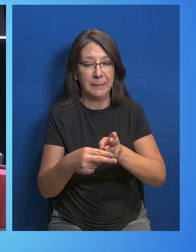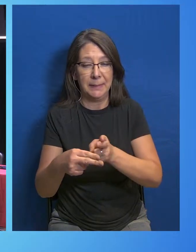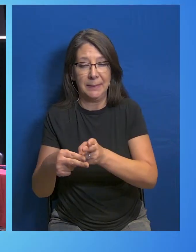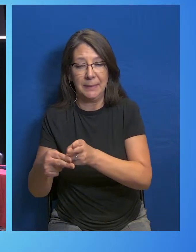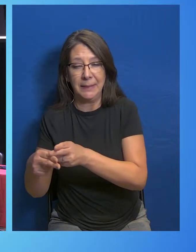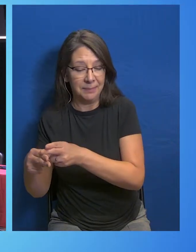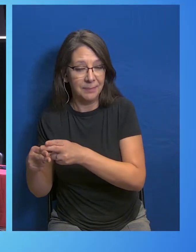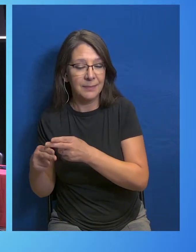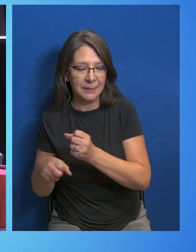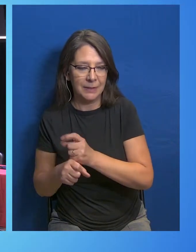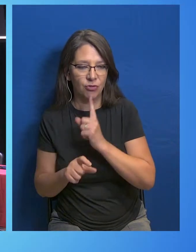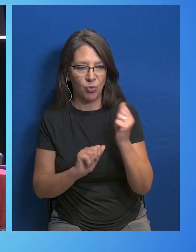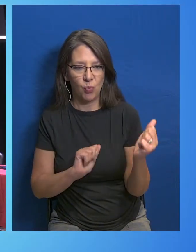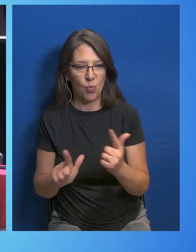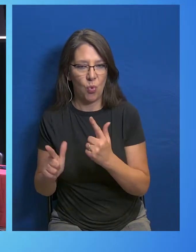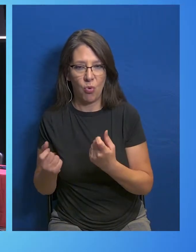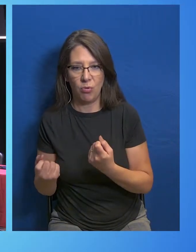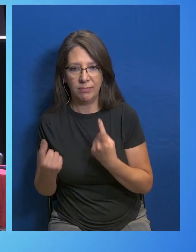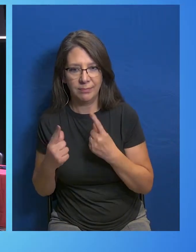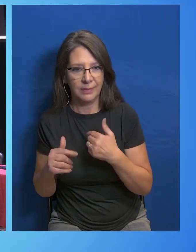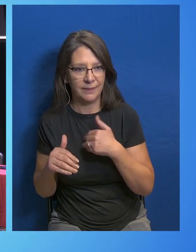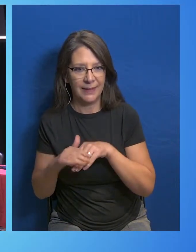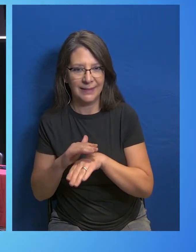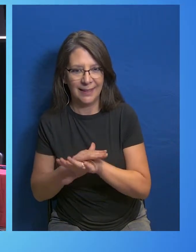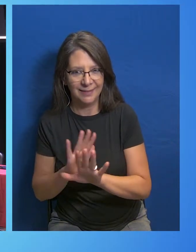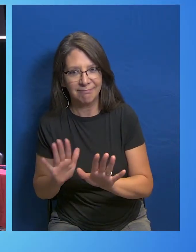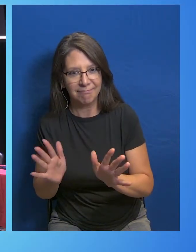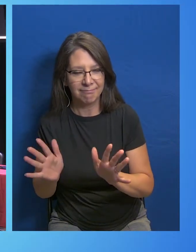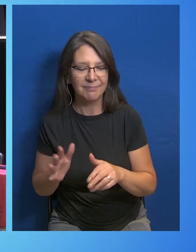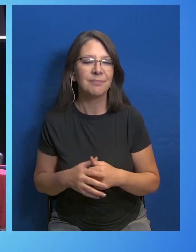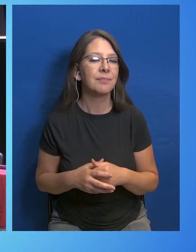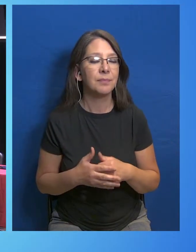access. Anybody else sitting here, do you have any questions about these policies?